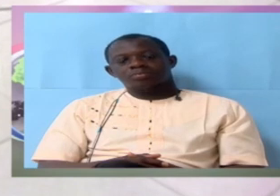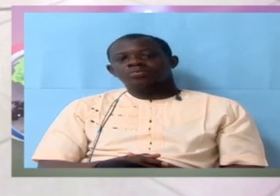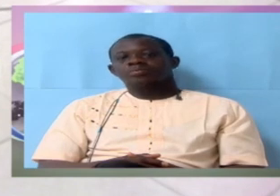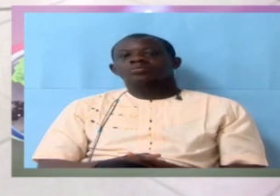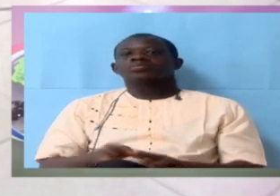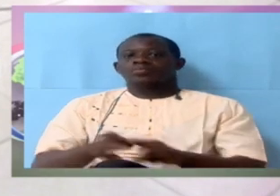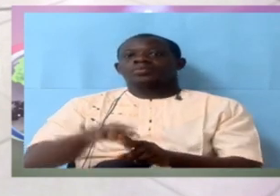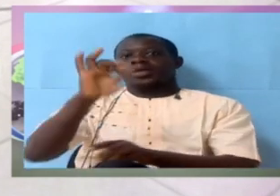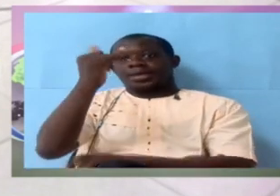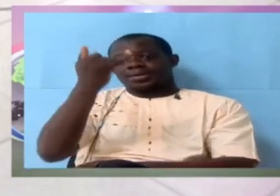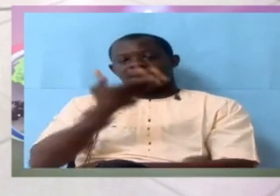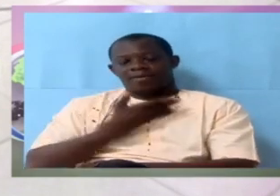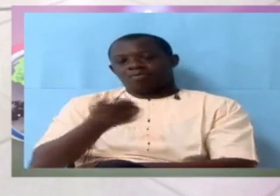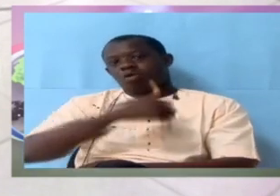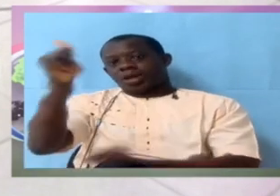Yes, there is another time.